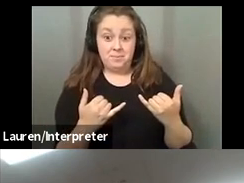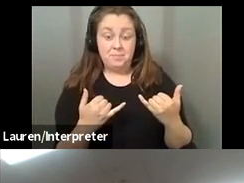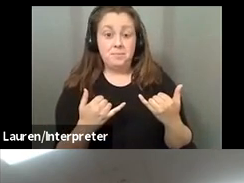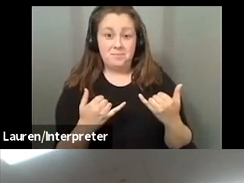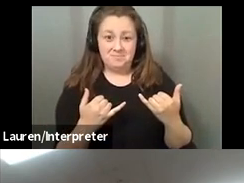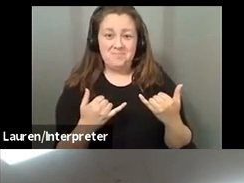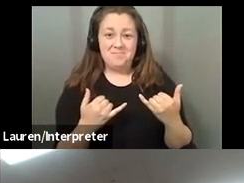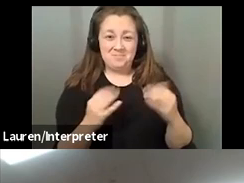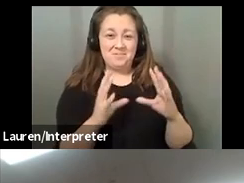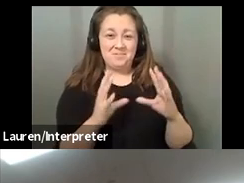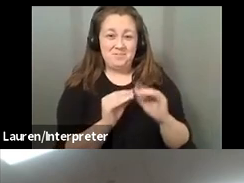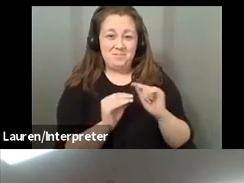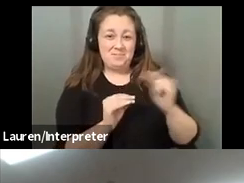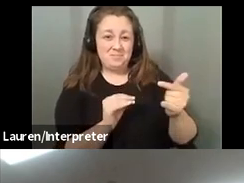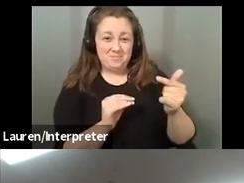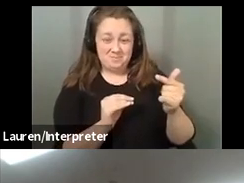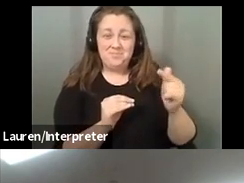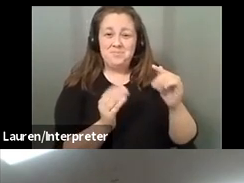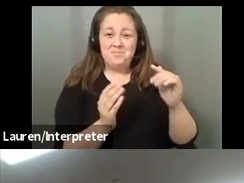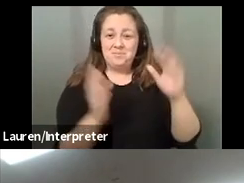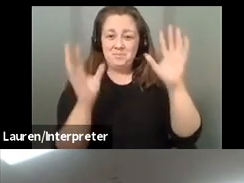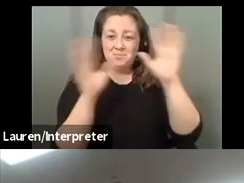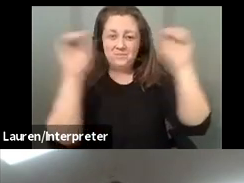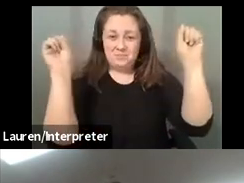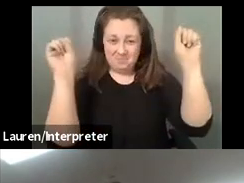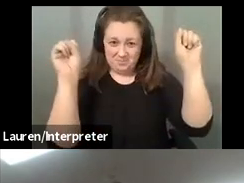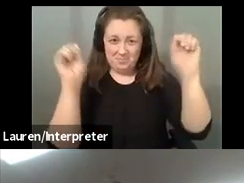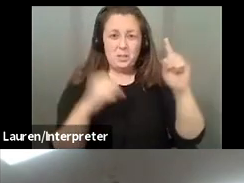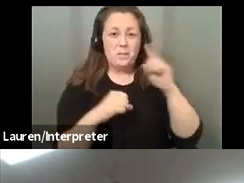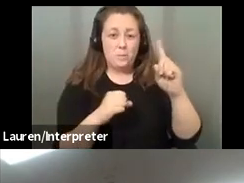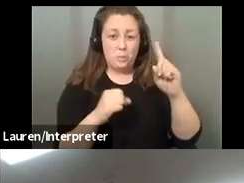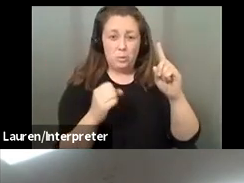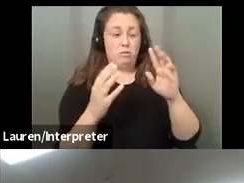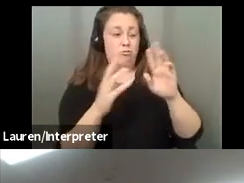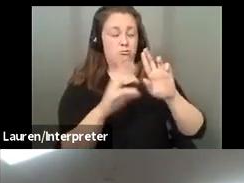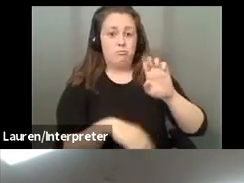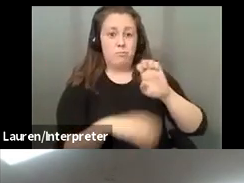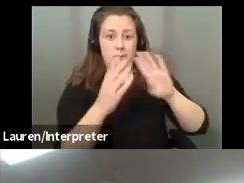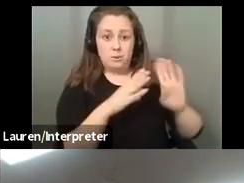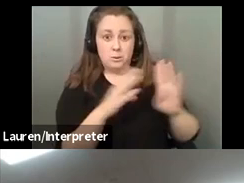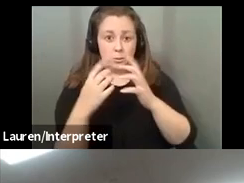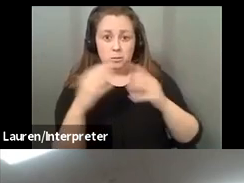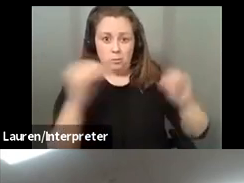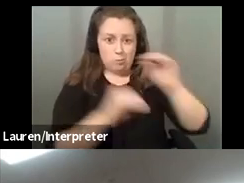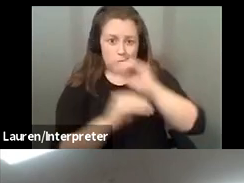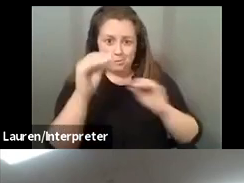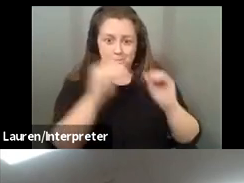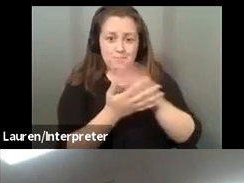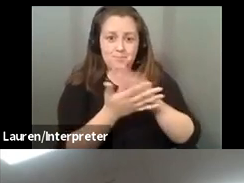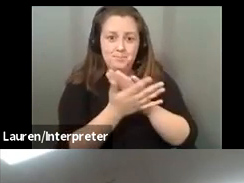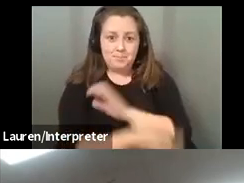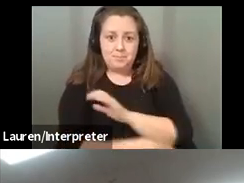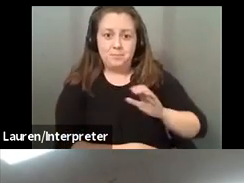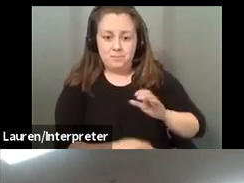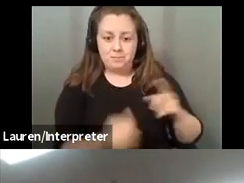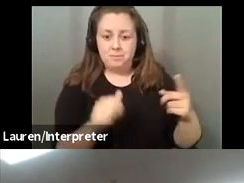turning the meeting over to Dr. Baeta for the reorganization of the school committee. Madam Chair, thank you. First of all,